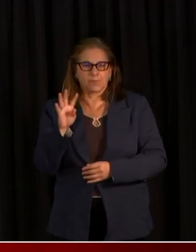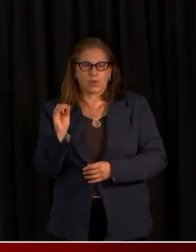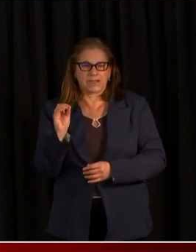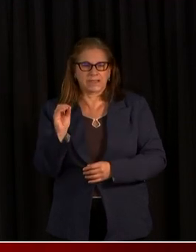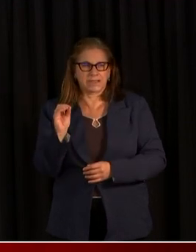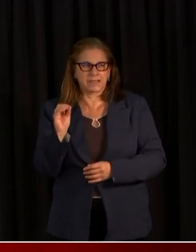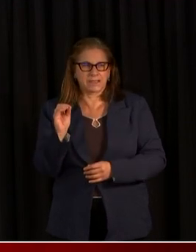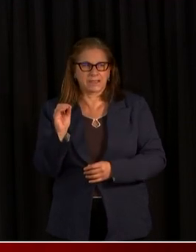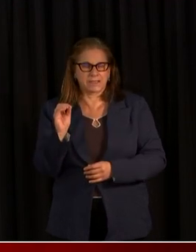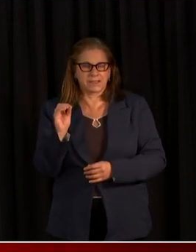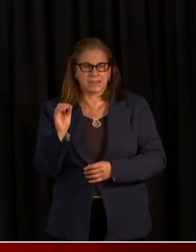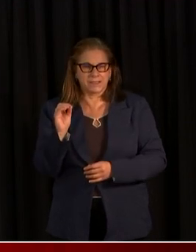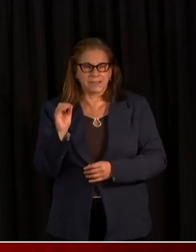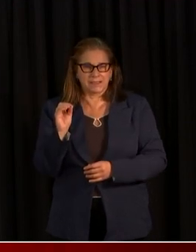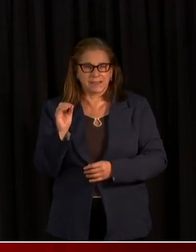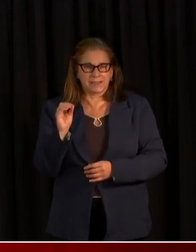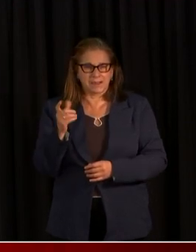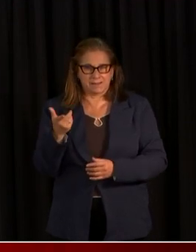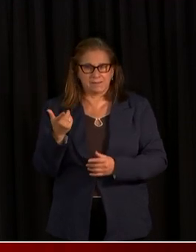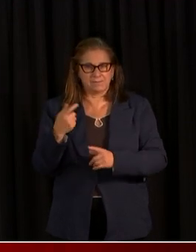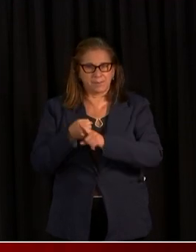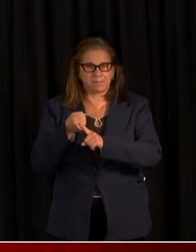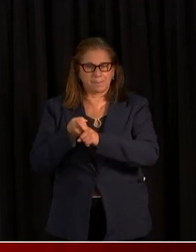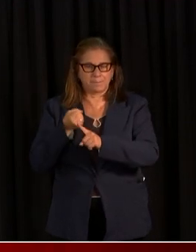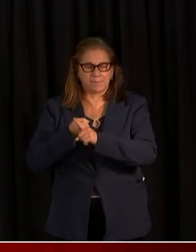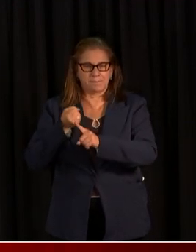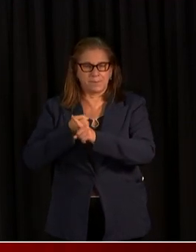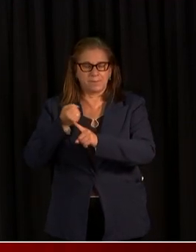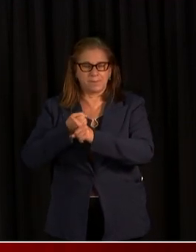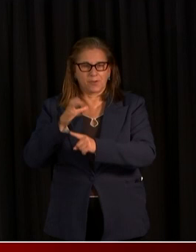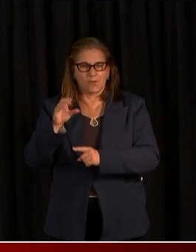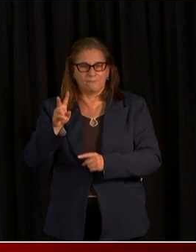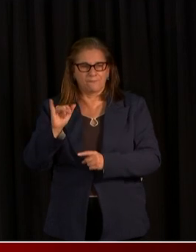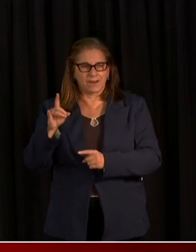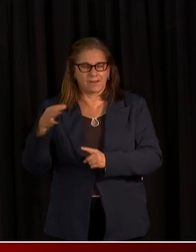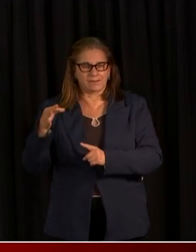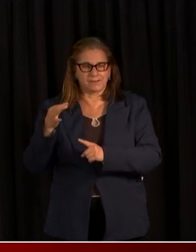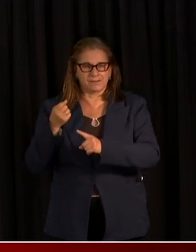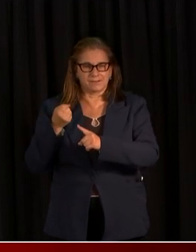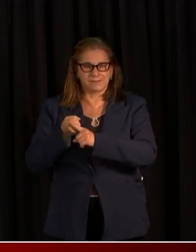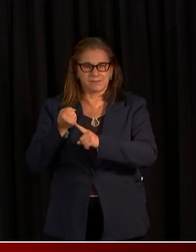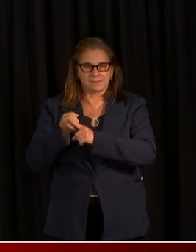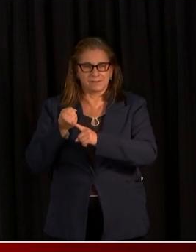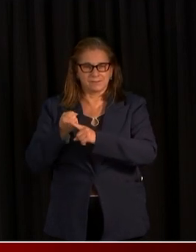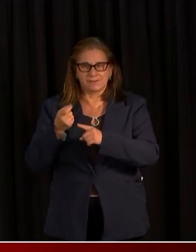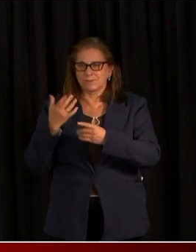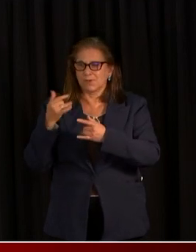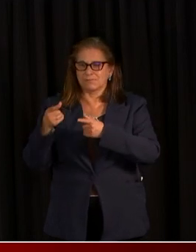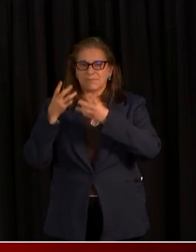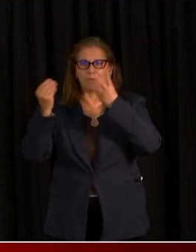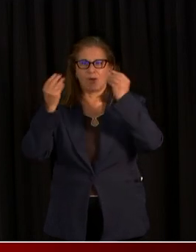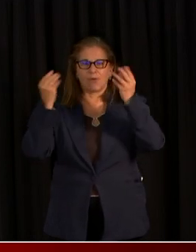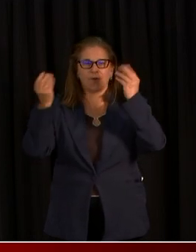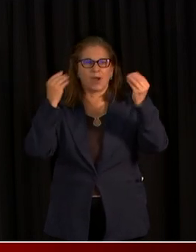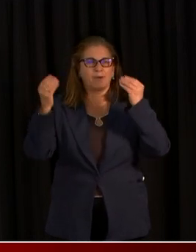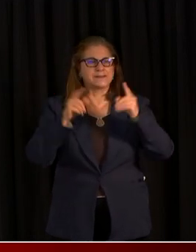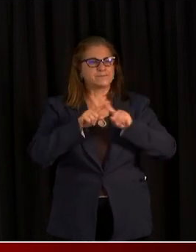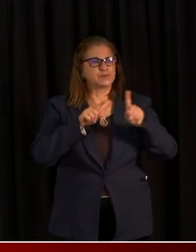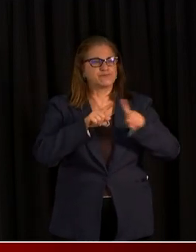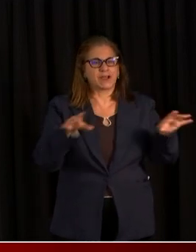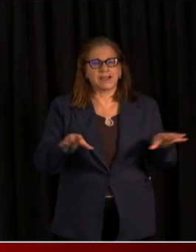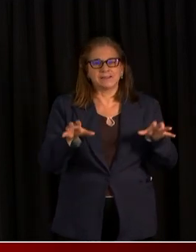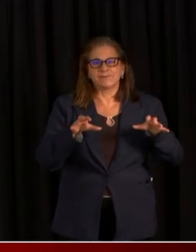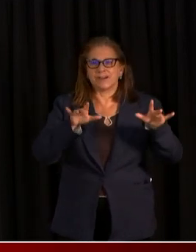40 has begun to have us pay attention to, are there types of activities or types of locations